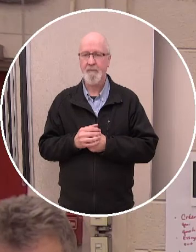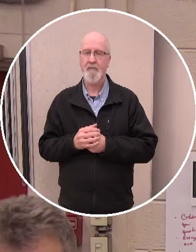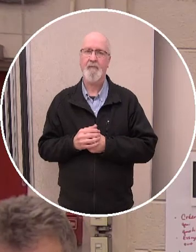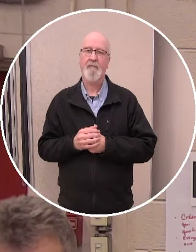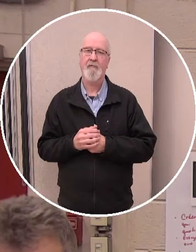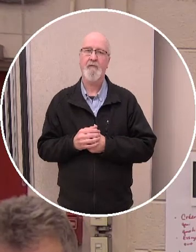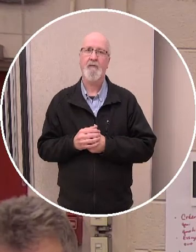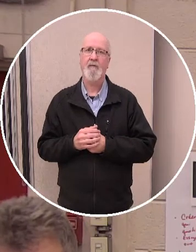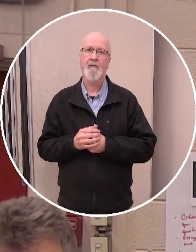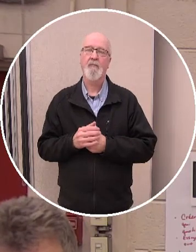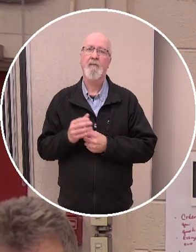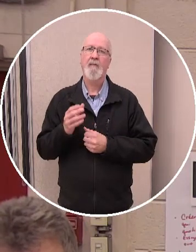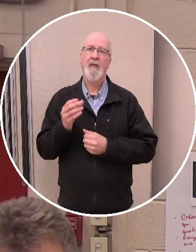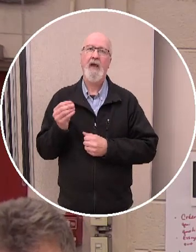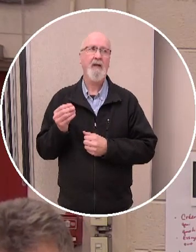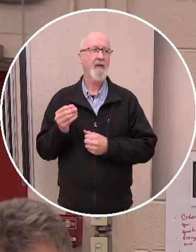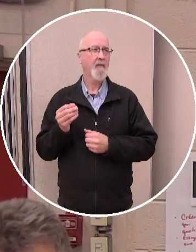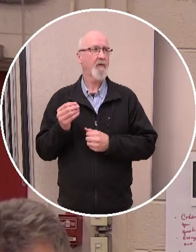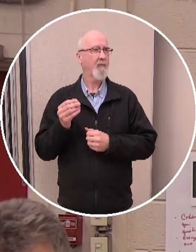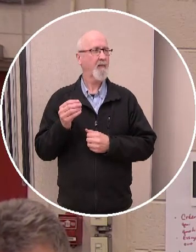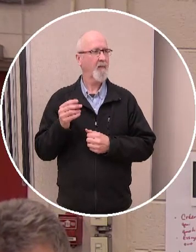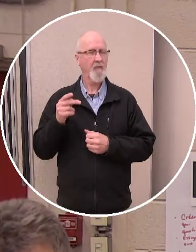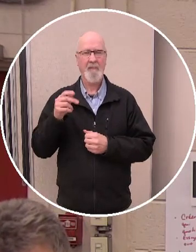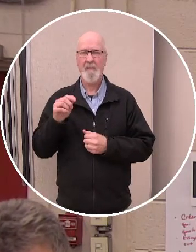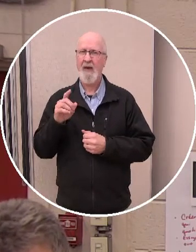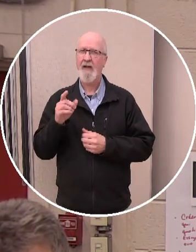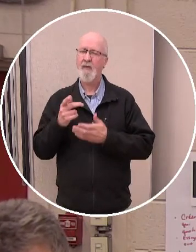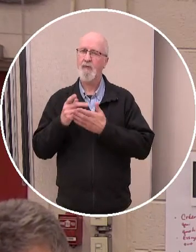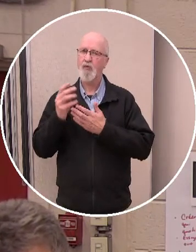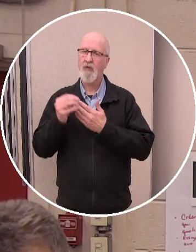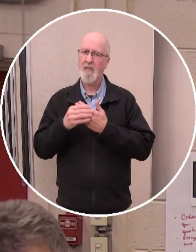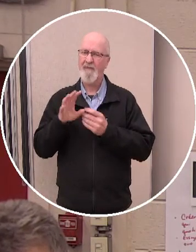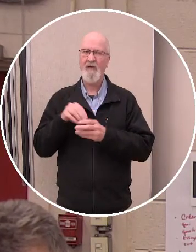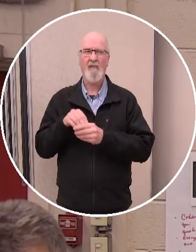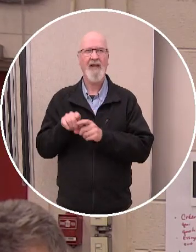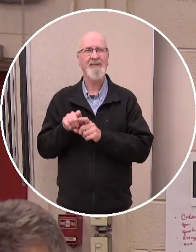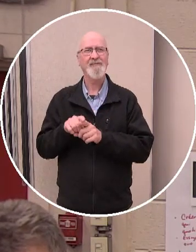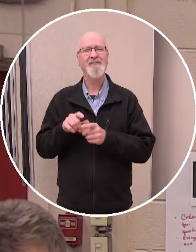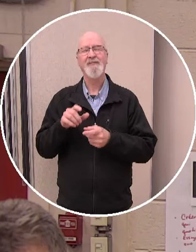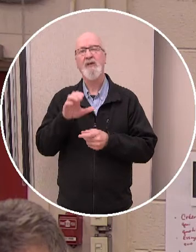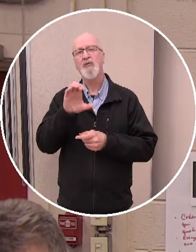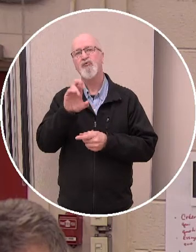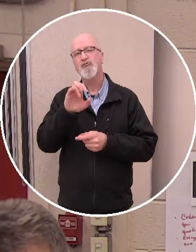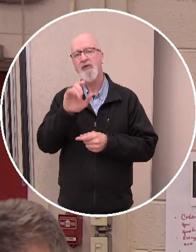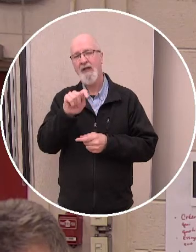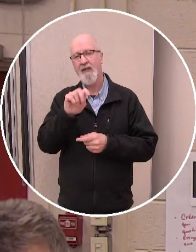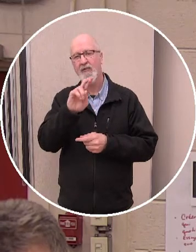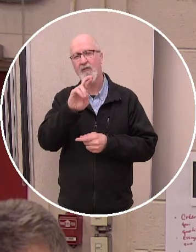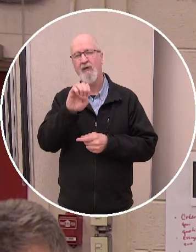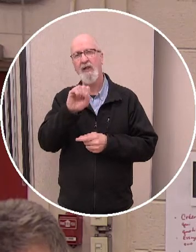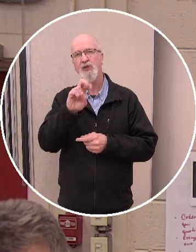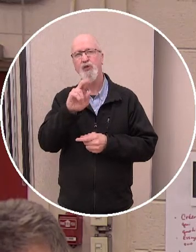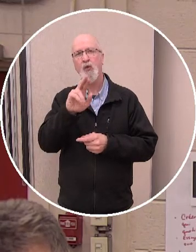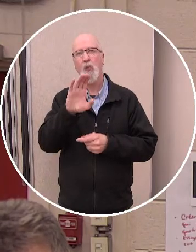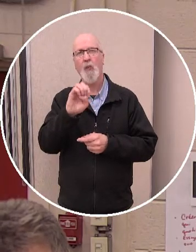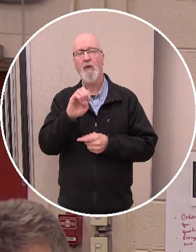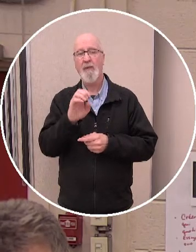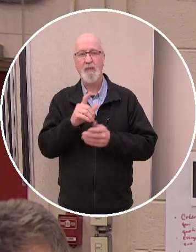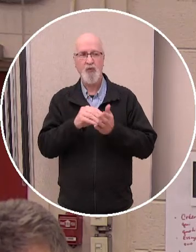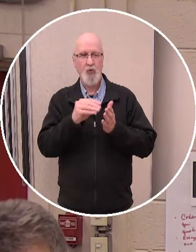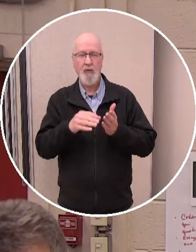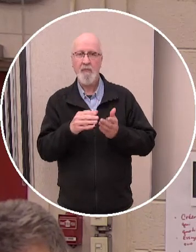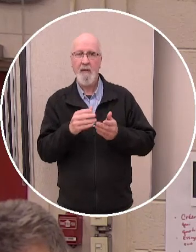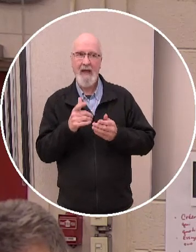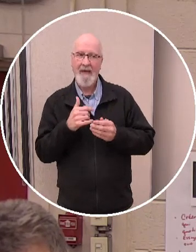the PASS program involves things like credit rescue, where a student is at risk of